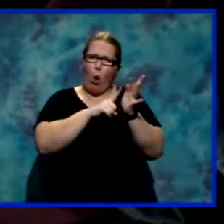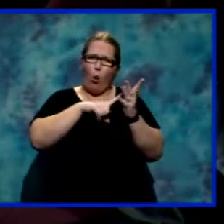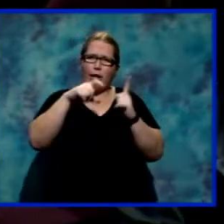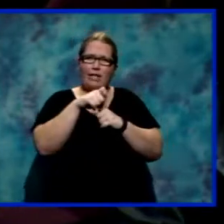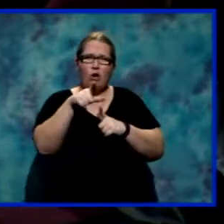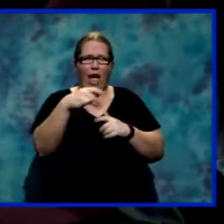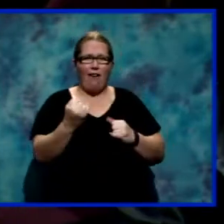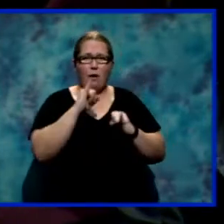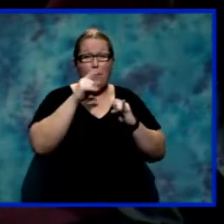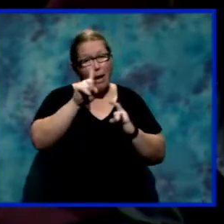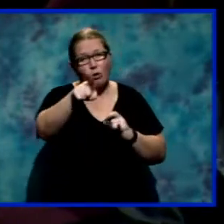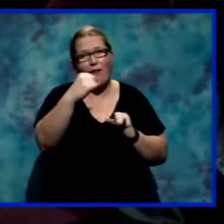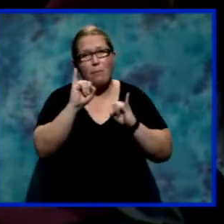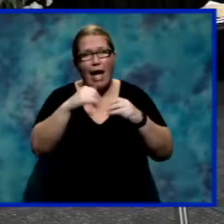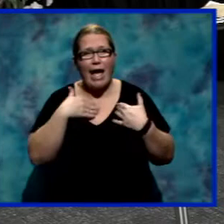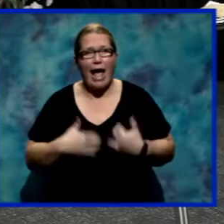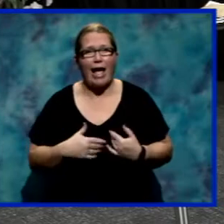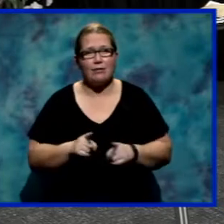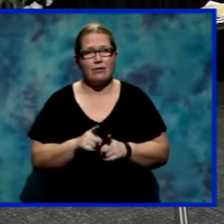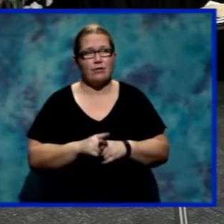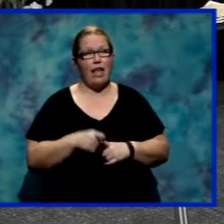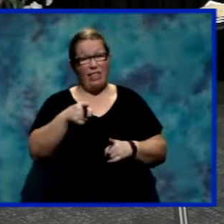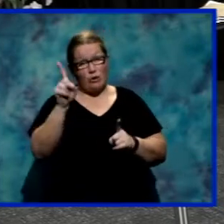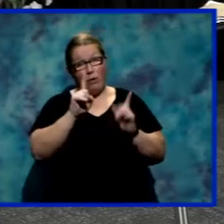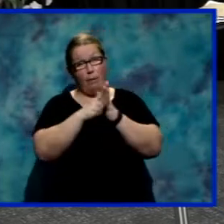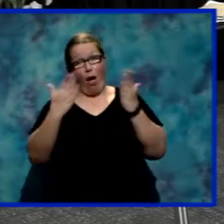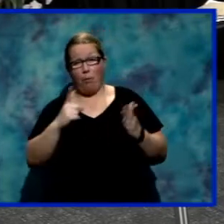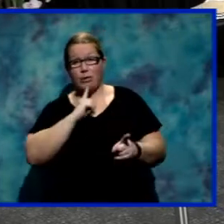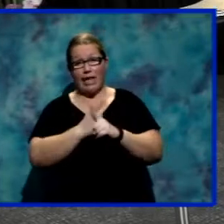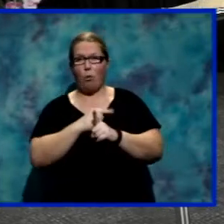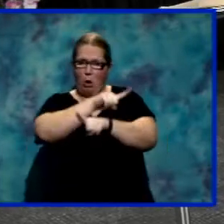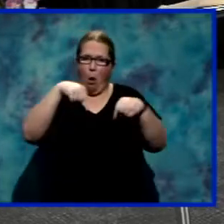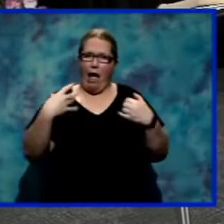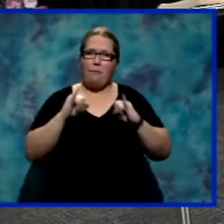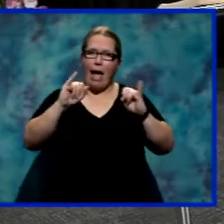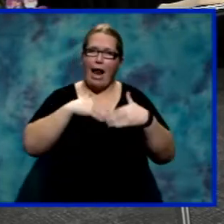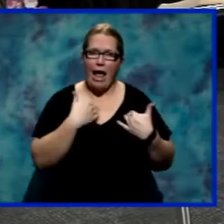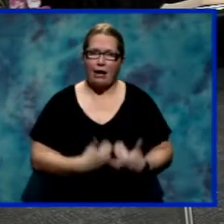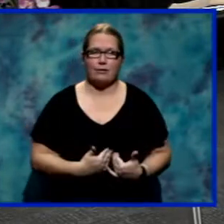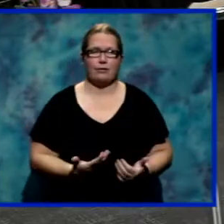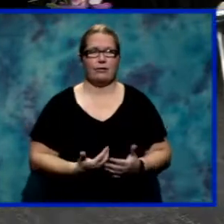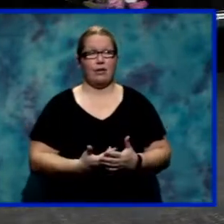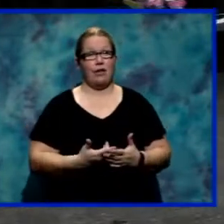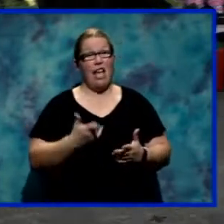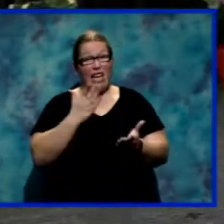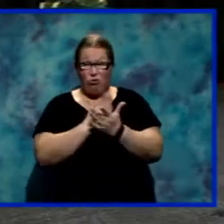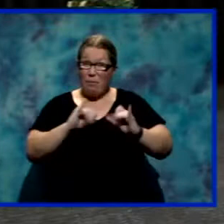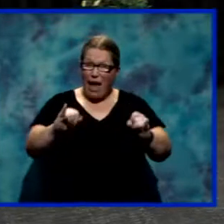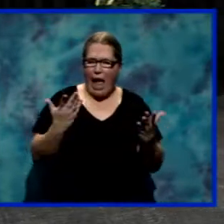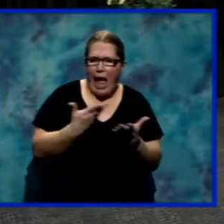got a bad heart too. That's what the Bible says. We've all got bad hearts. Well, how bad is it? Well, look at